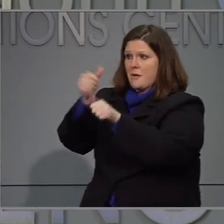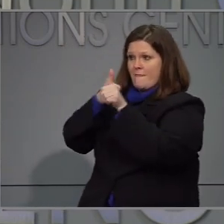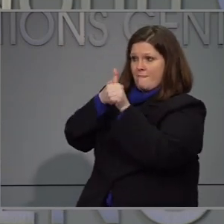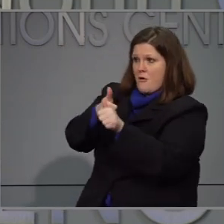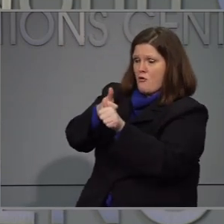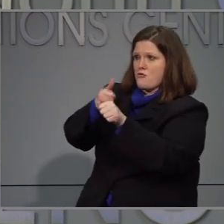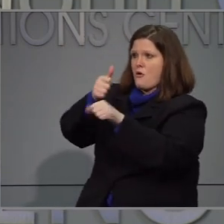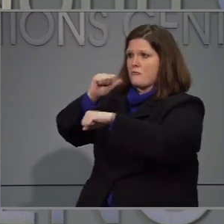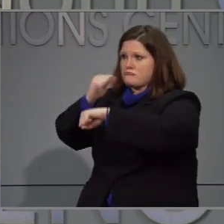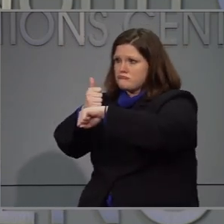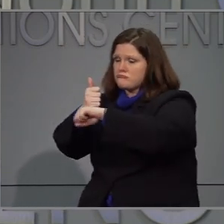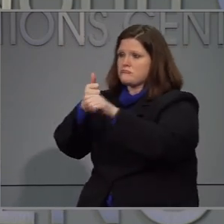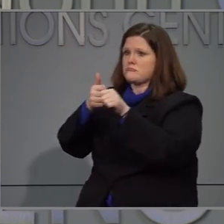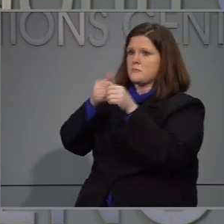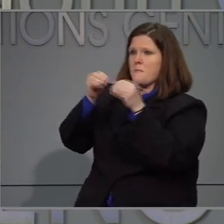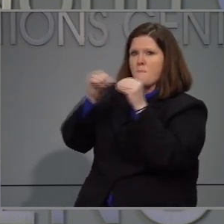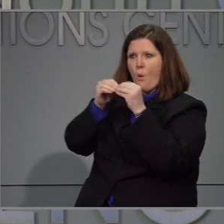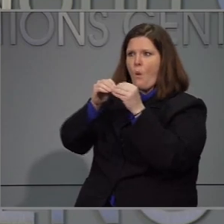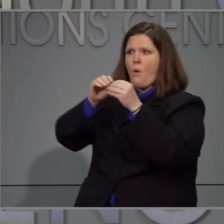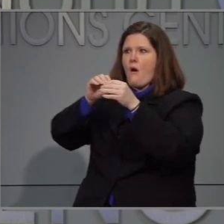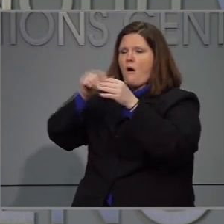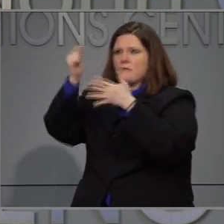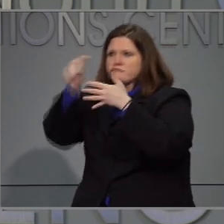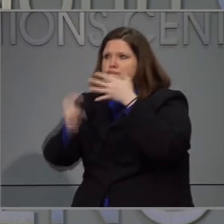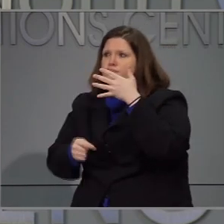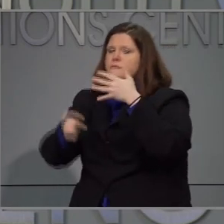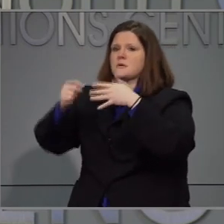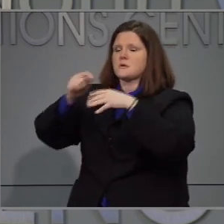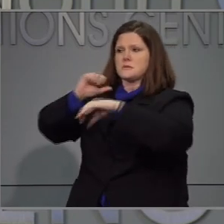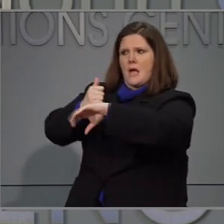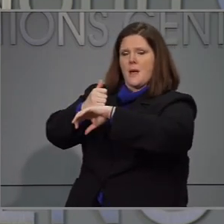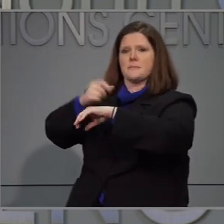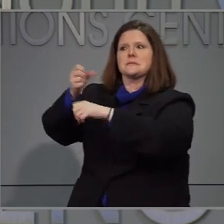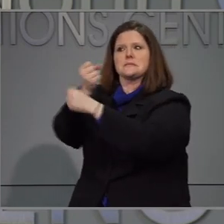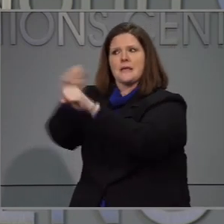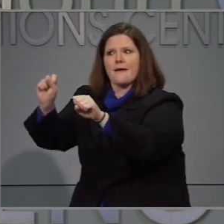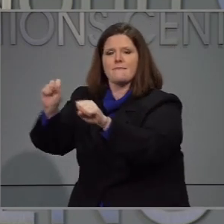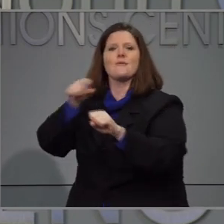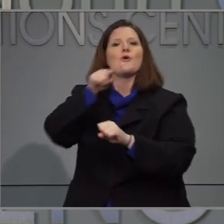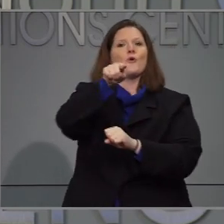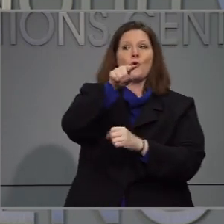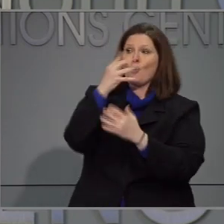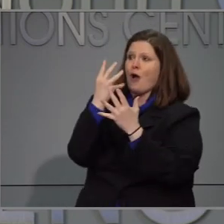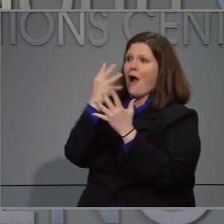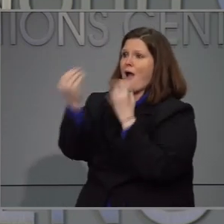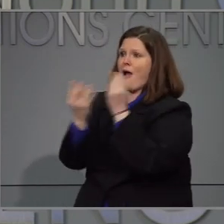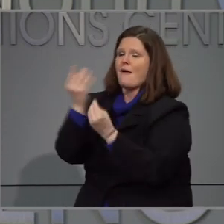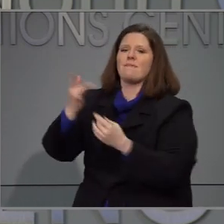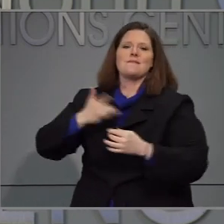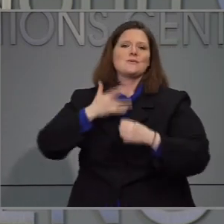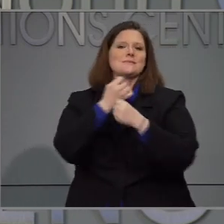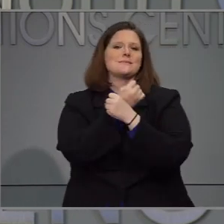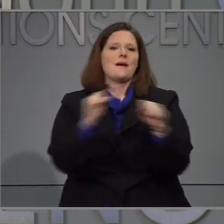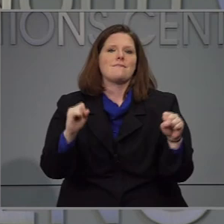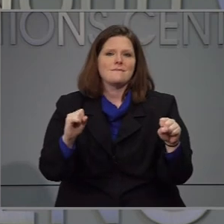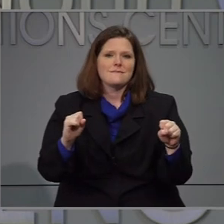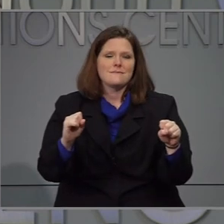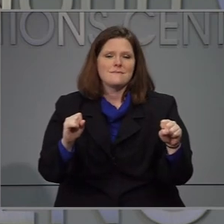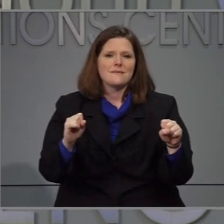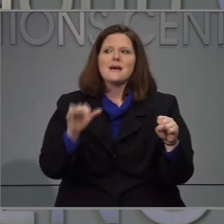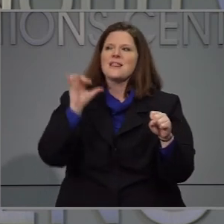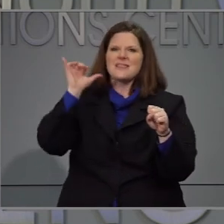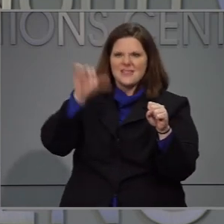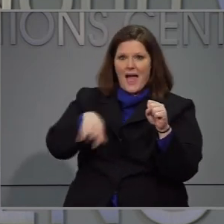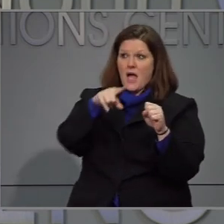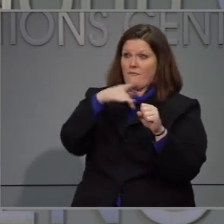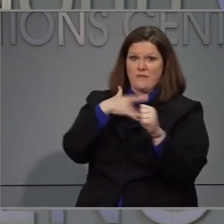I think that that will make our economy even better because the people are going to be with us. And that's why we are using these